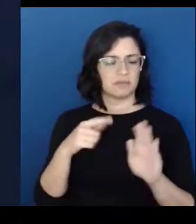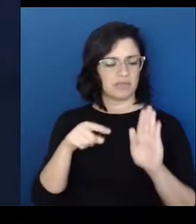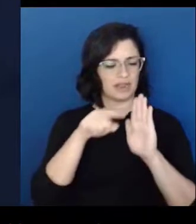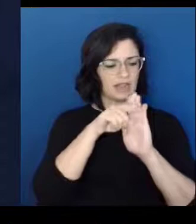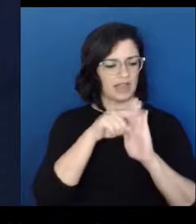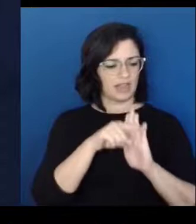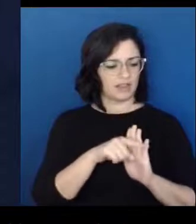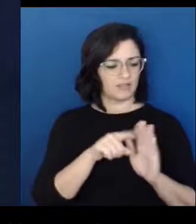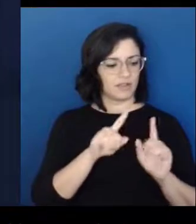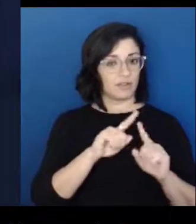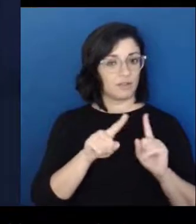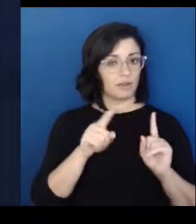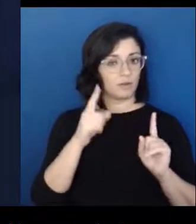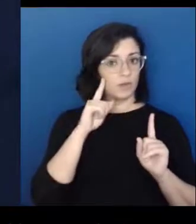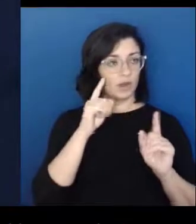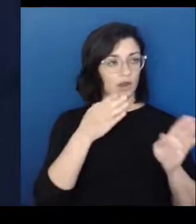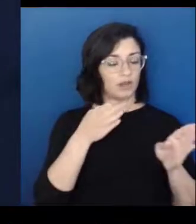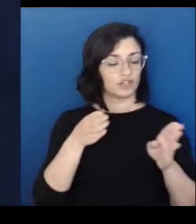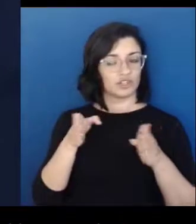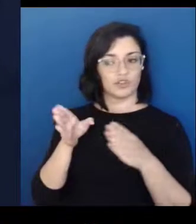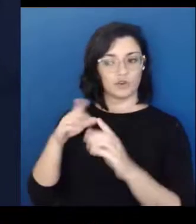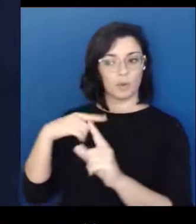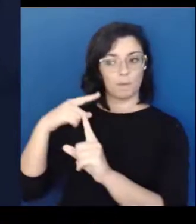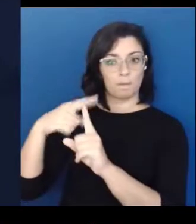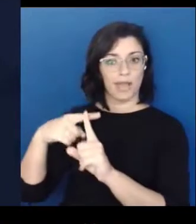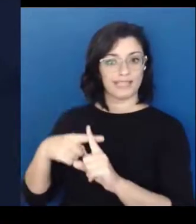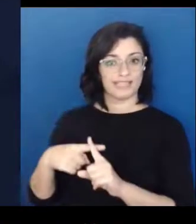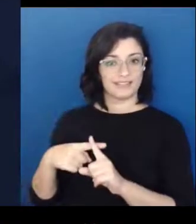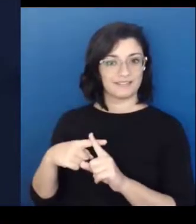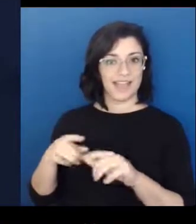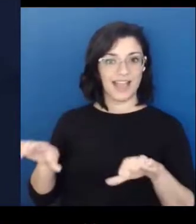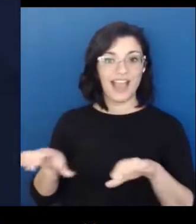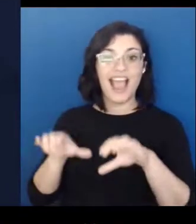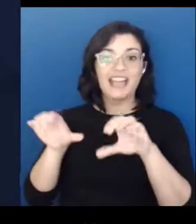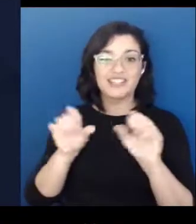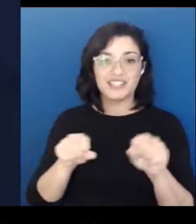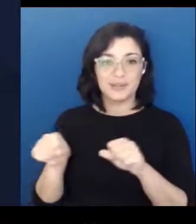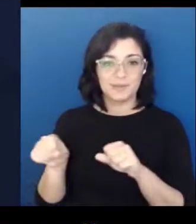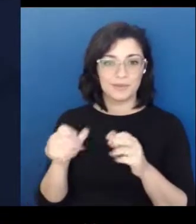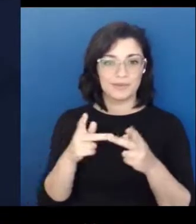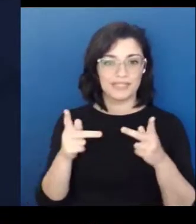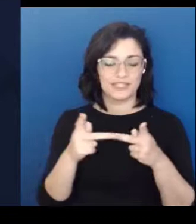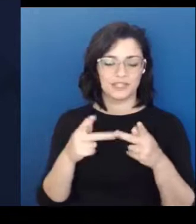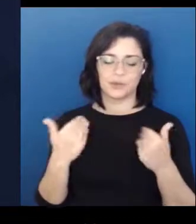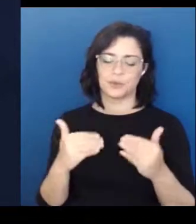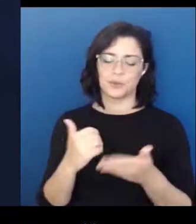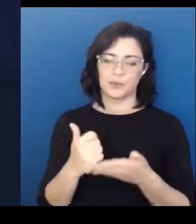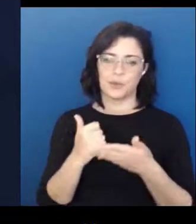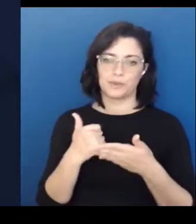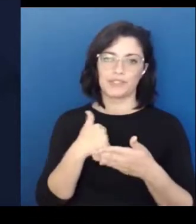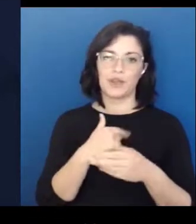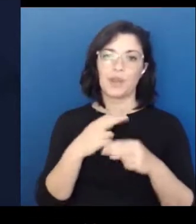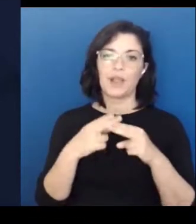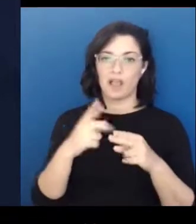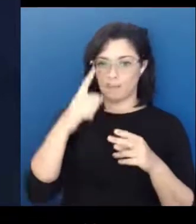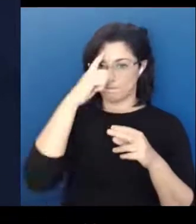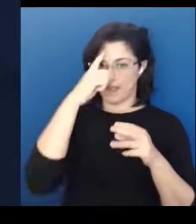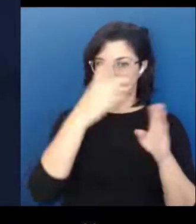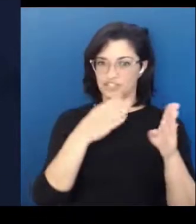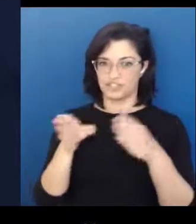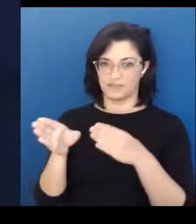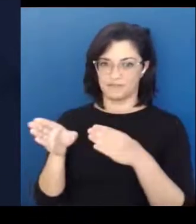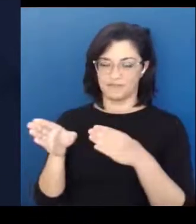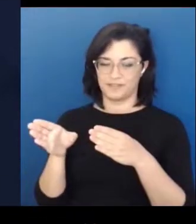position towards our hearing loss makes the world of difference. And we call these mind shifts. And I mentioned a couple of them earlier.